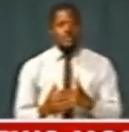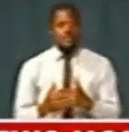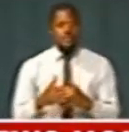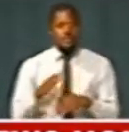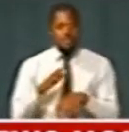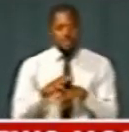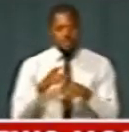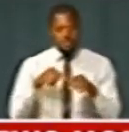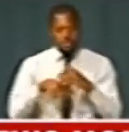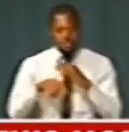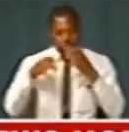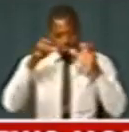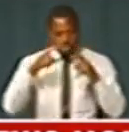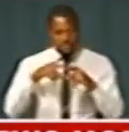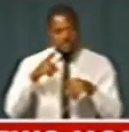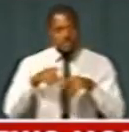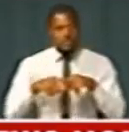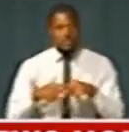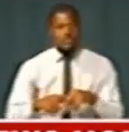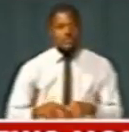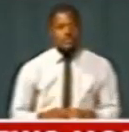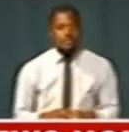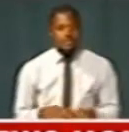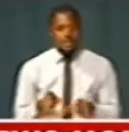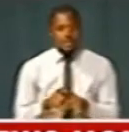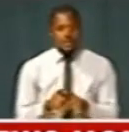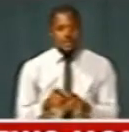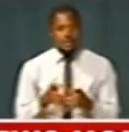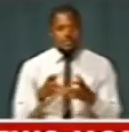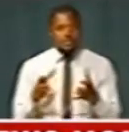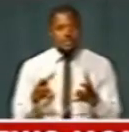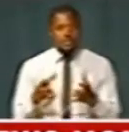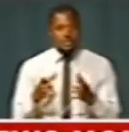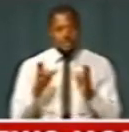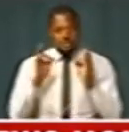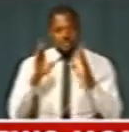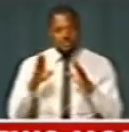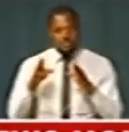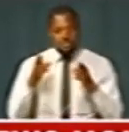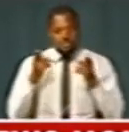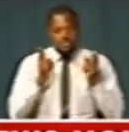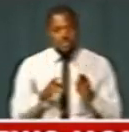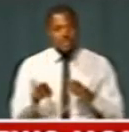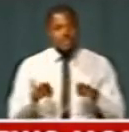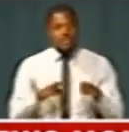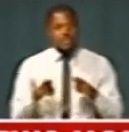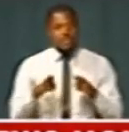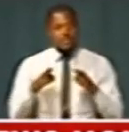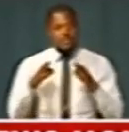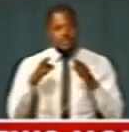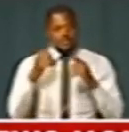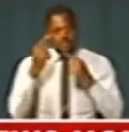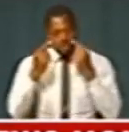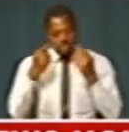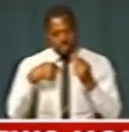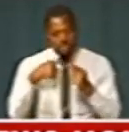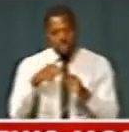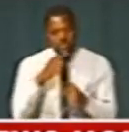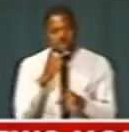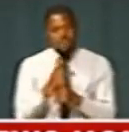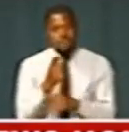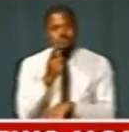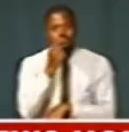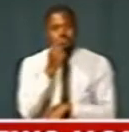root causes of HIV itself, as much as risky human behavior is concerned. We should not keep